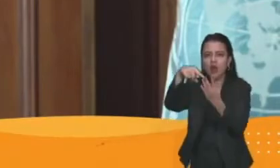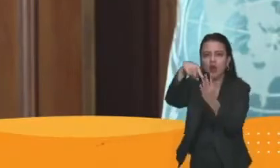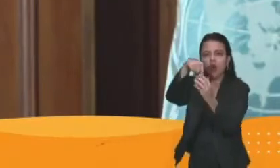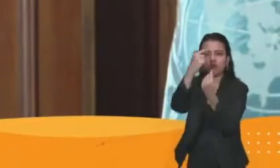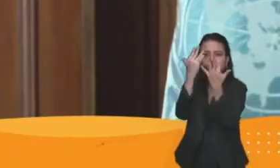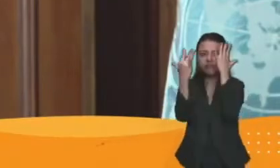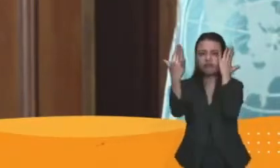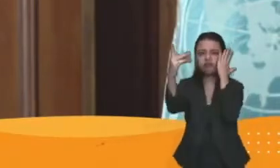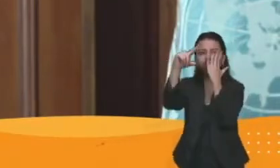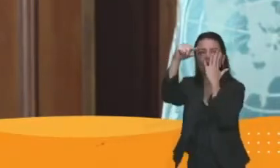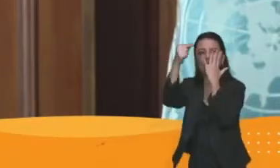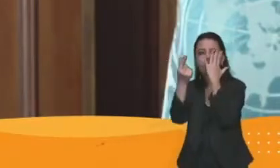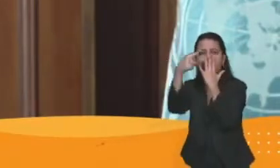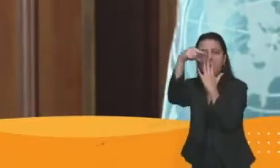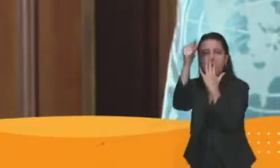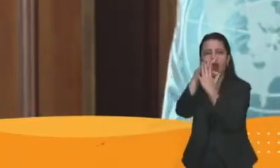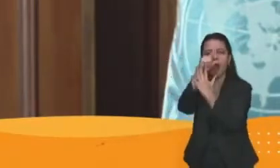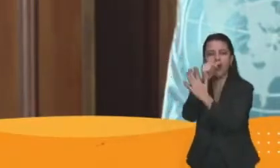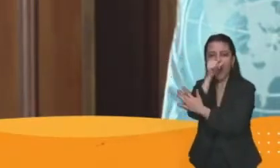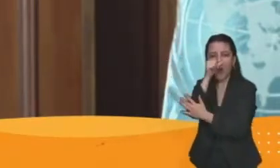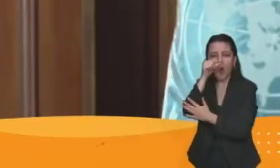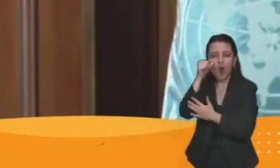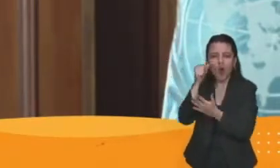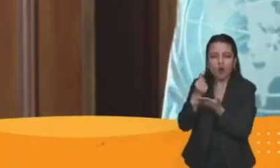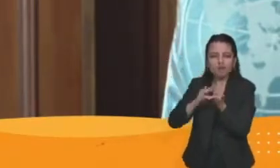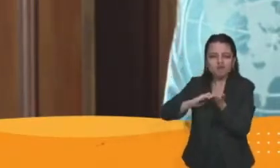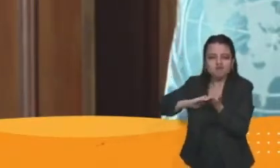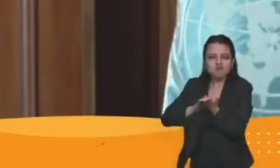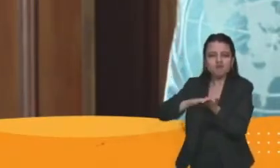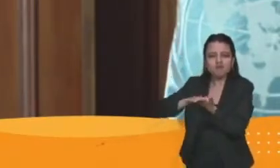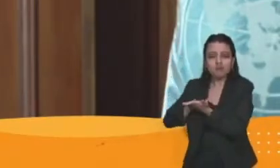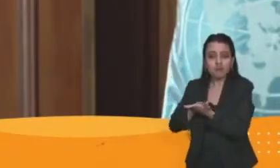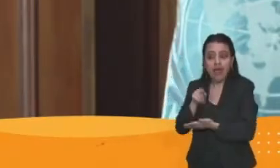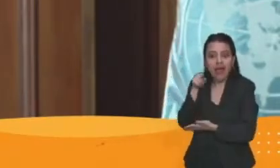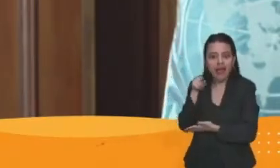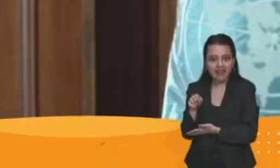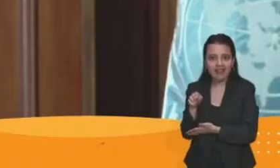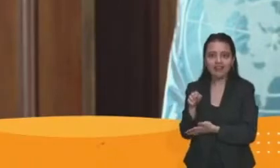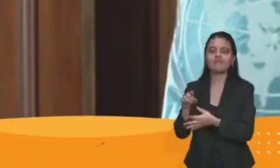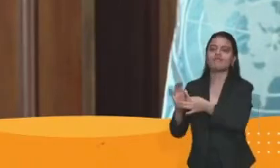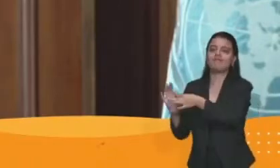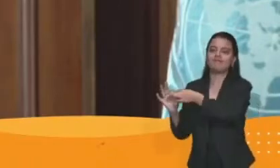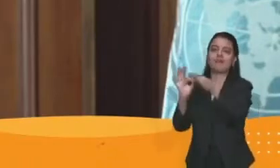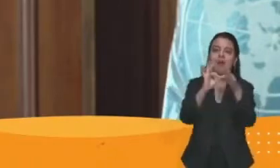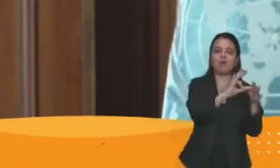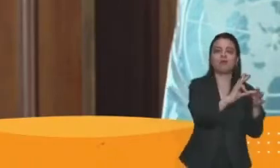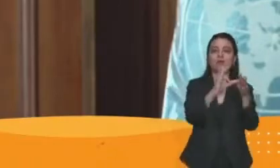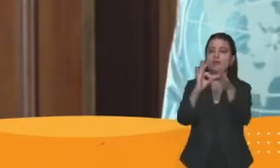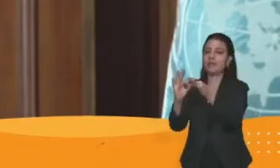ones that have 38% of these notified territories, which are considered